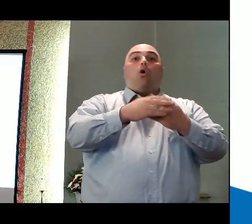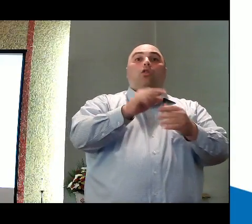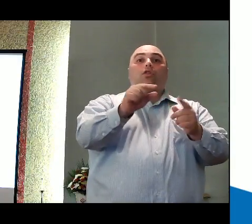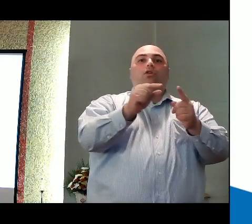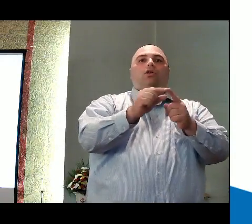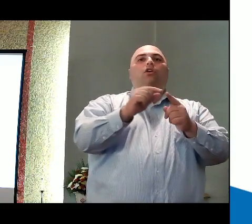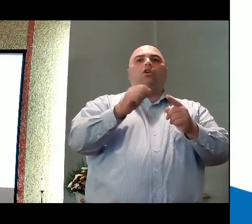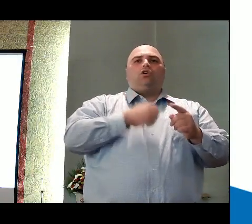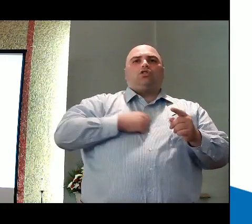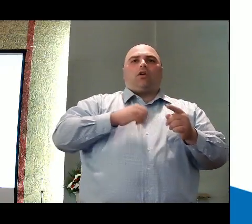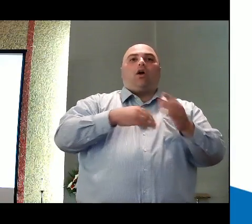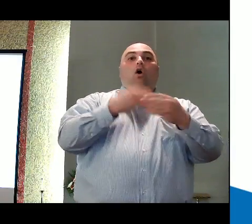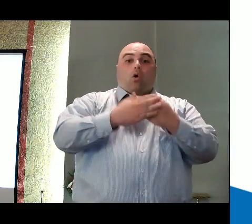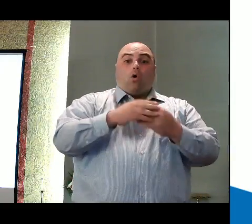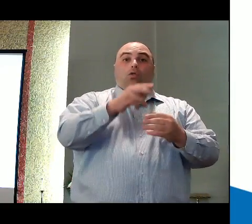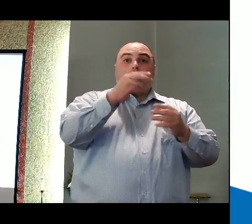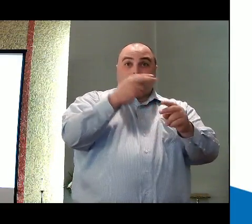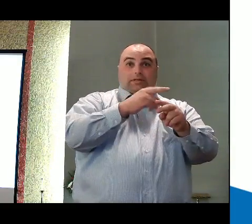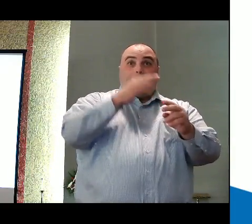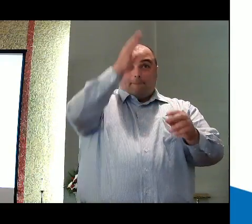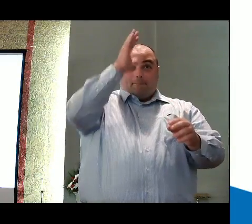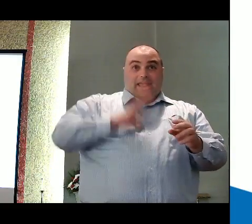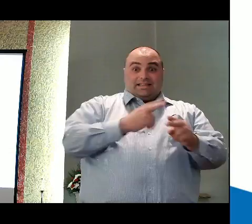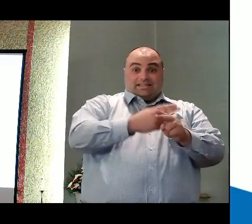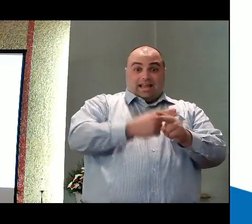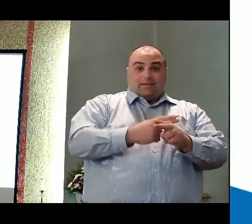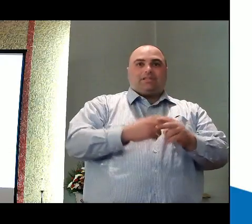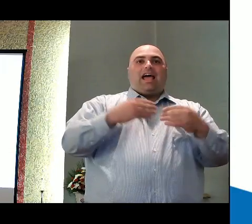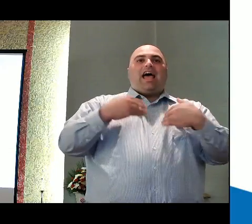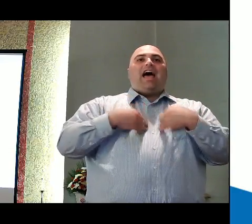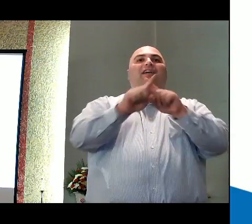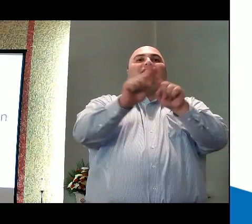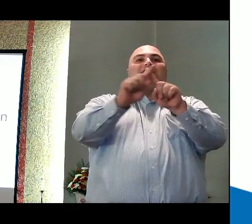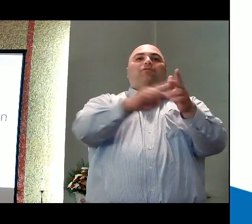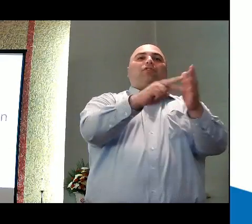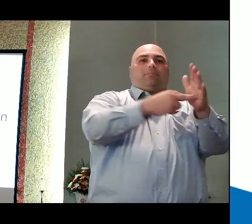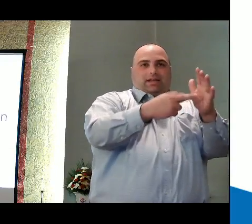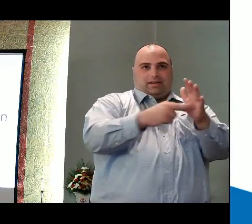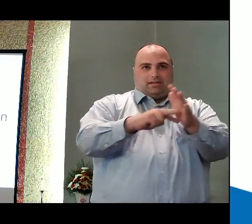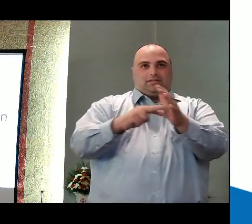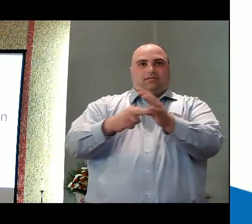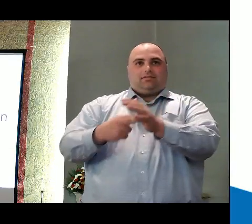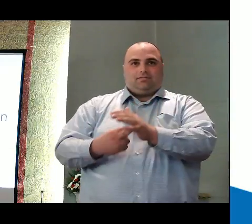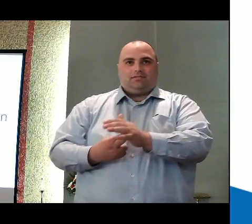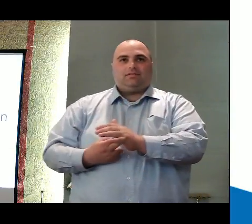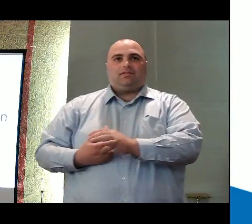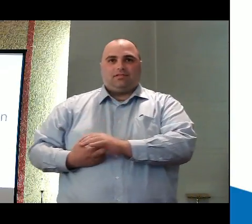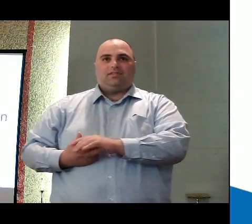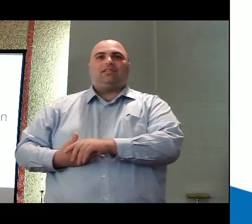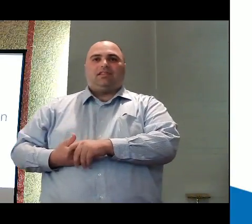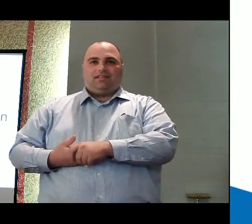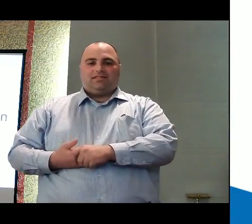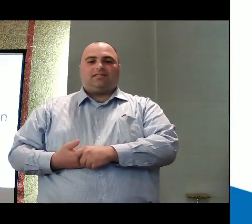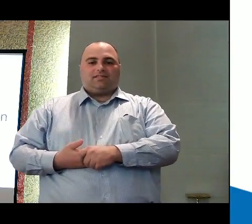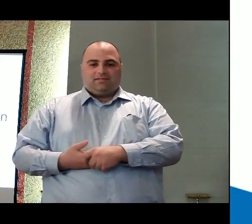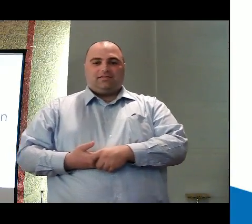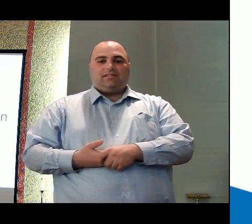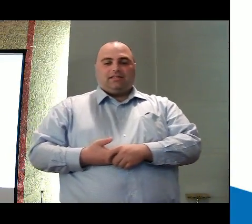Kenan means sorrow. Mahalalel means the blessed God. Jared means shall come down.